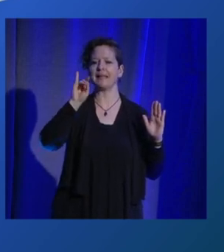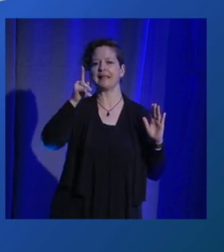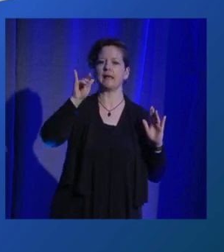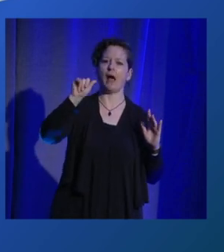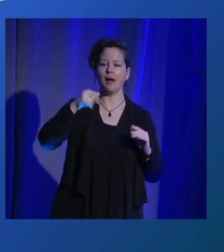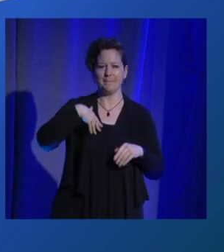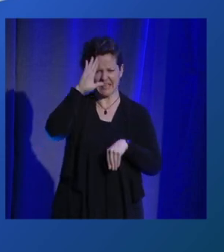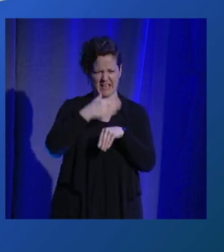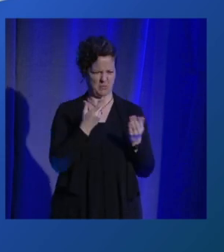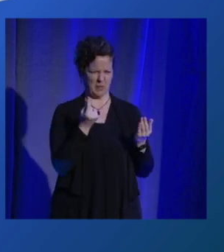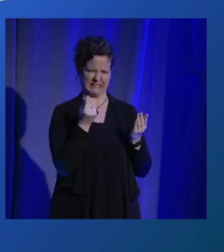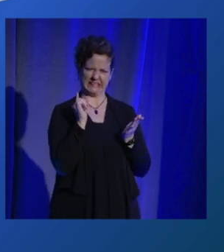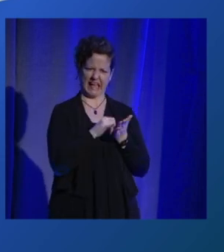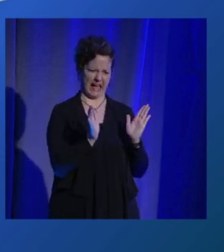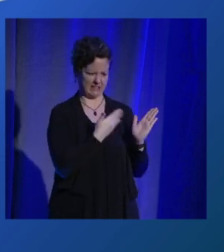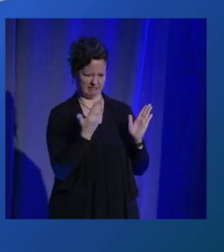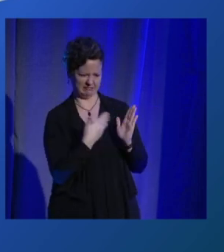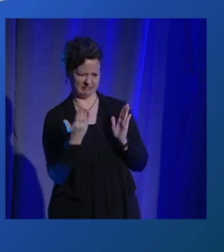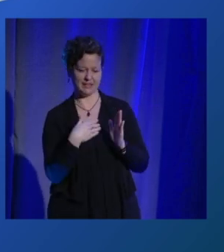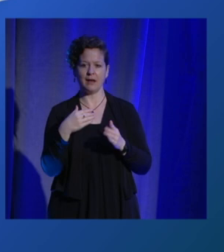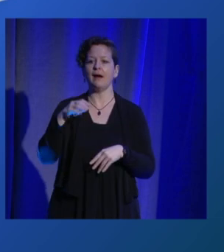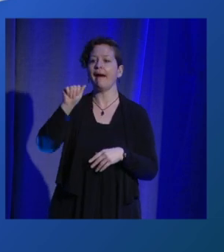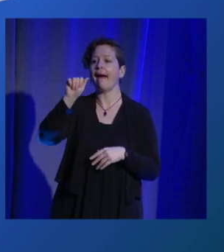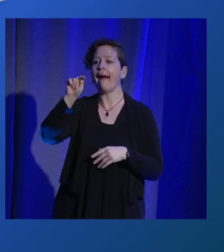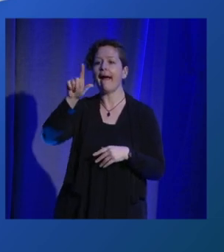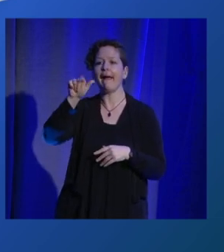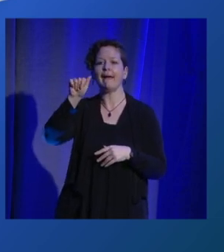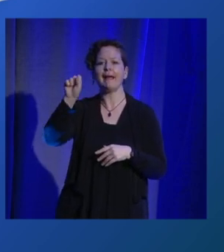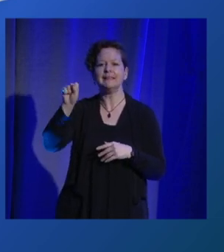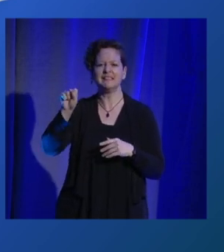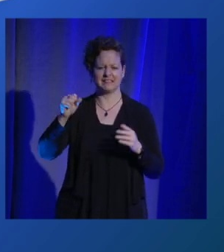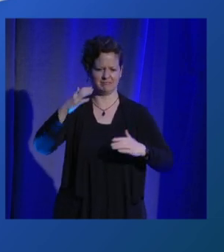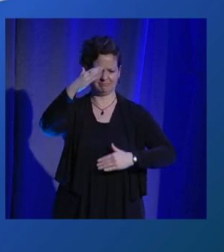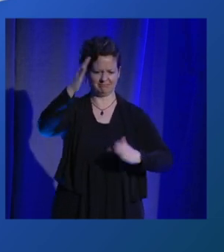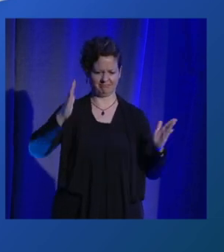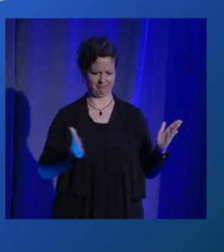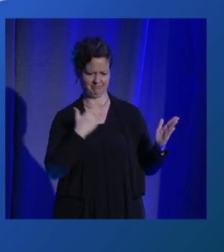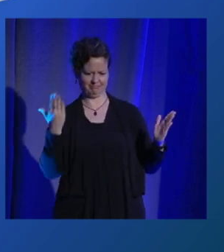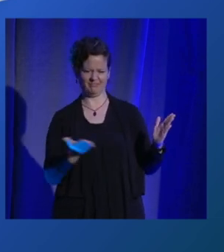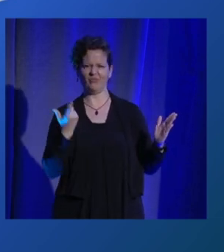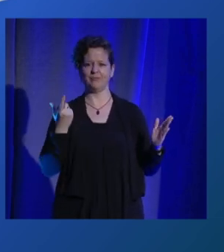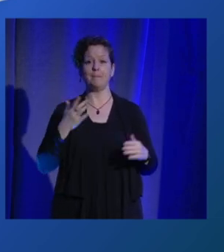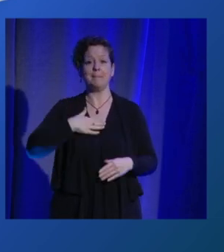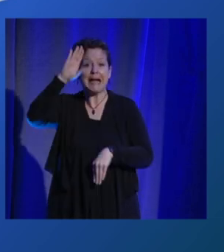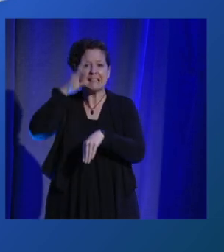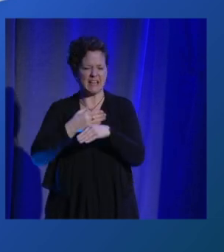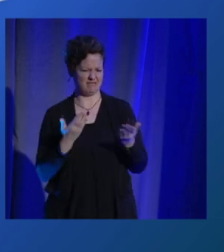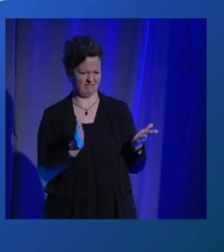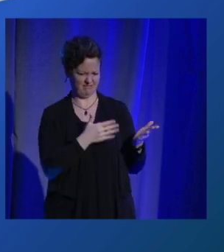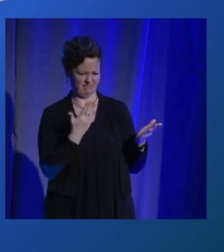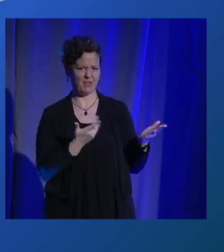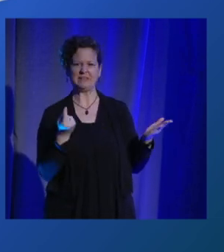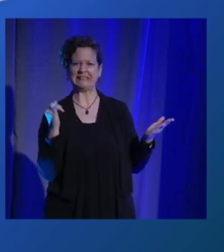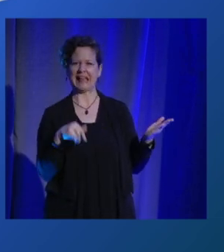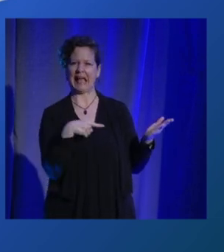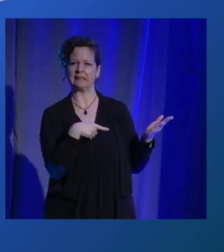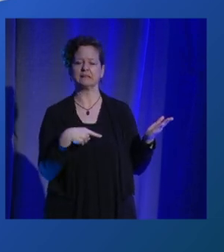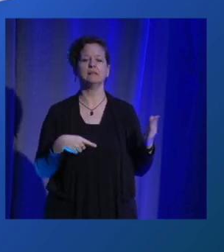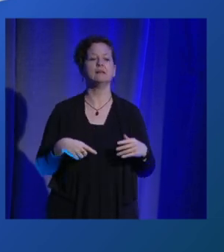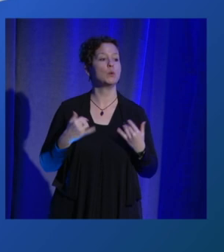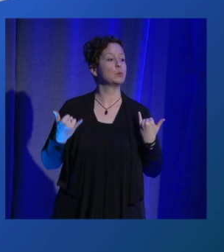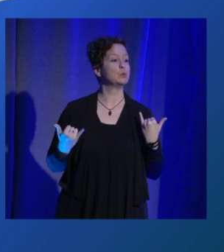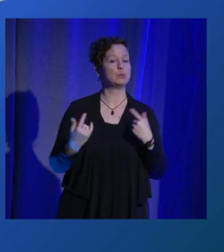atlas right because that's the old way in which we need the information what we need today is what piece of